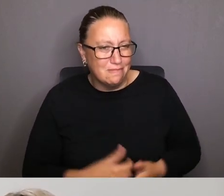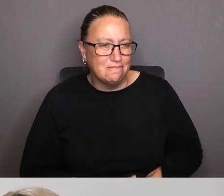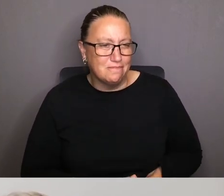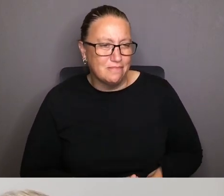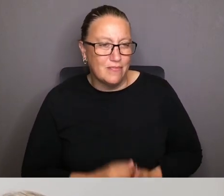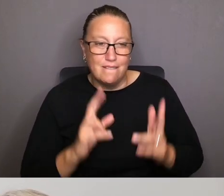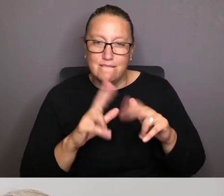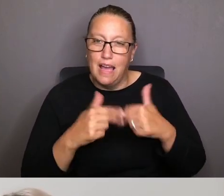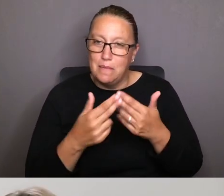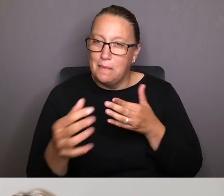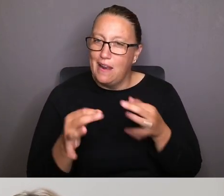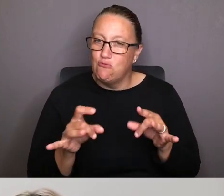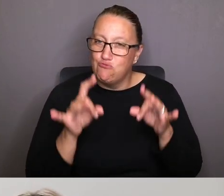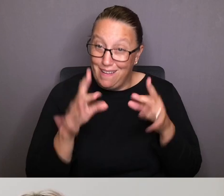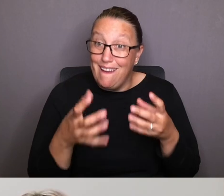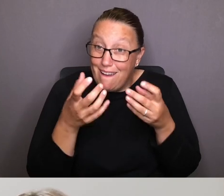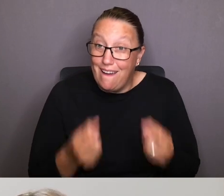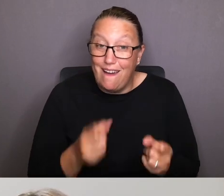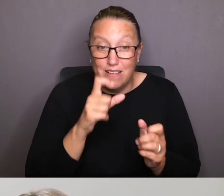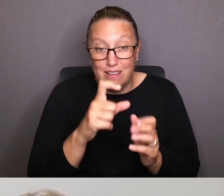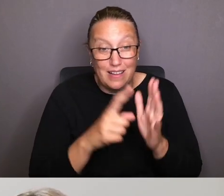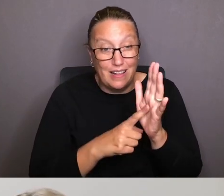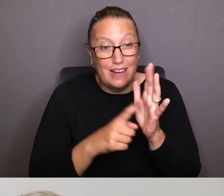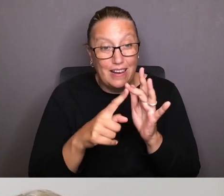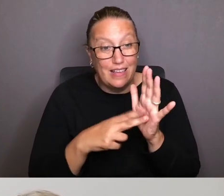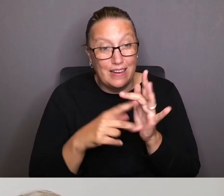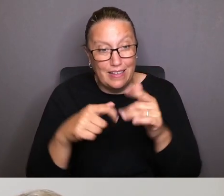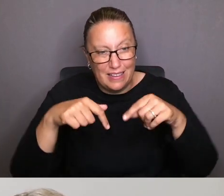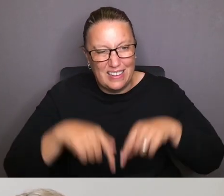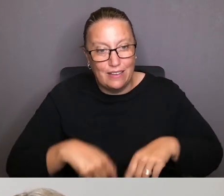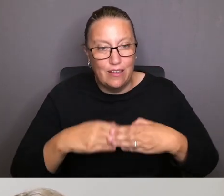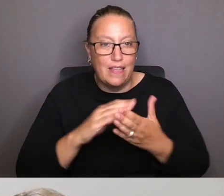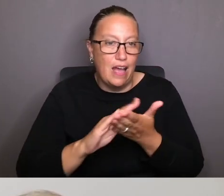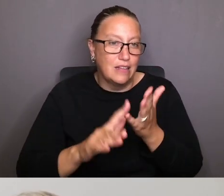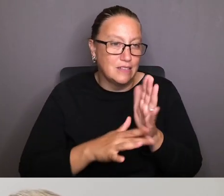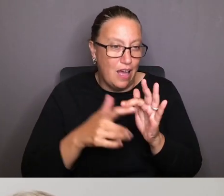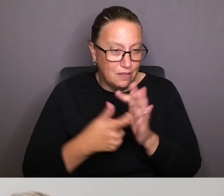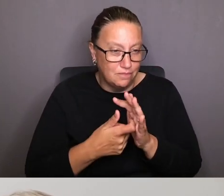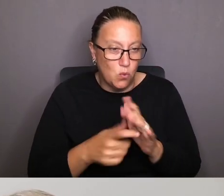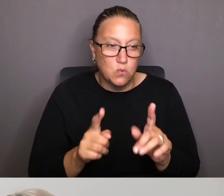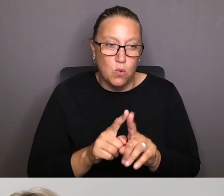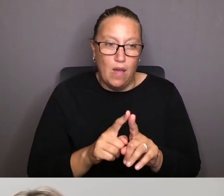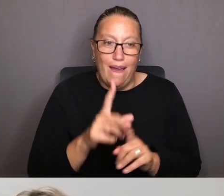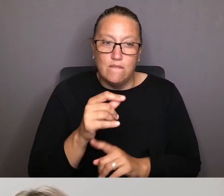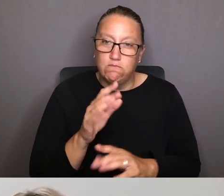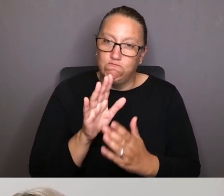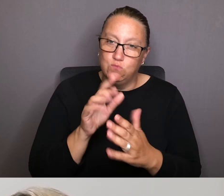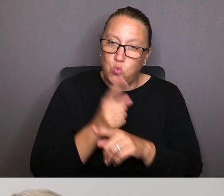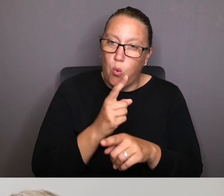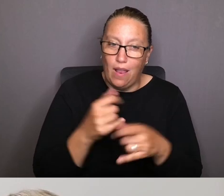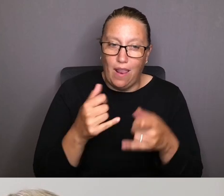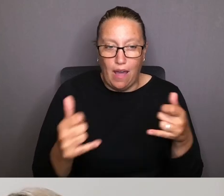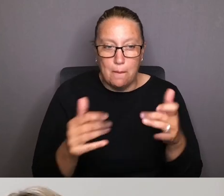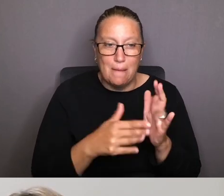more private, like sexual health. So Family Planning Australia has a clinic in the Hunter. And we also